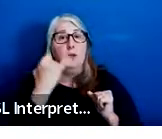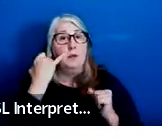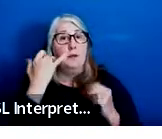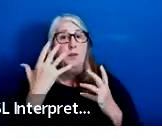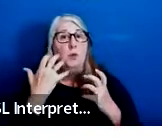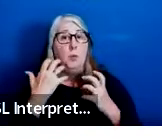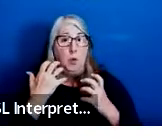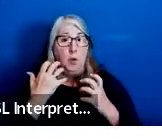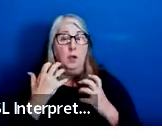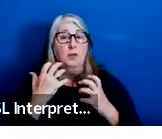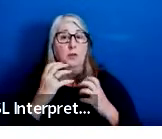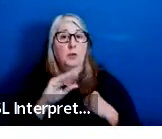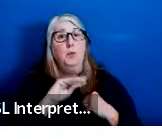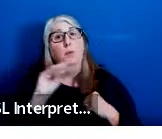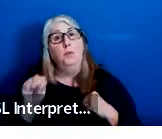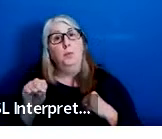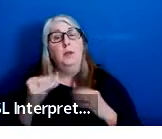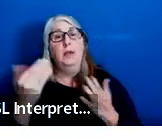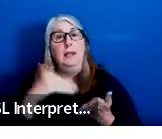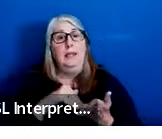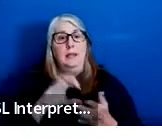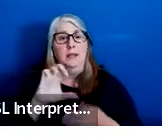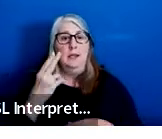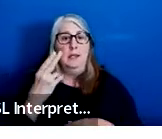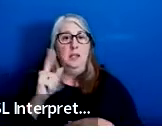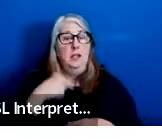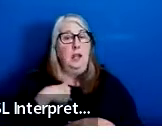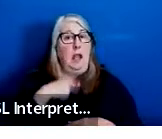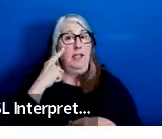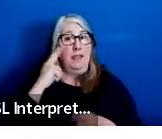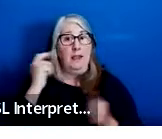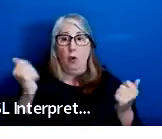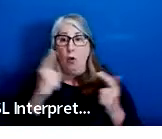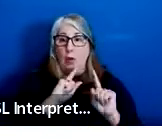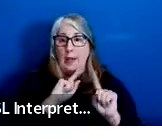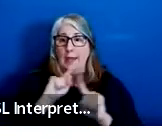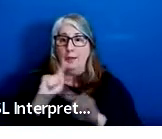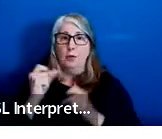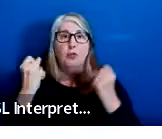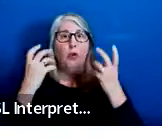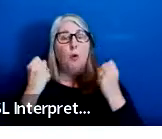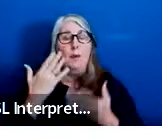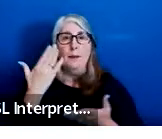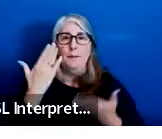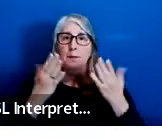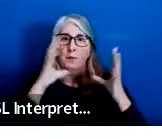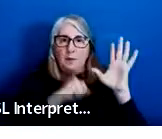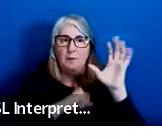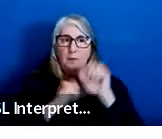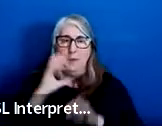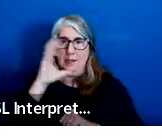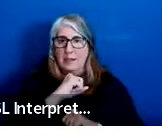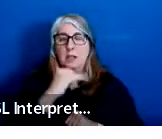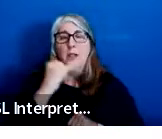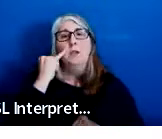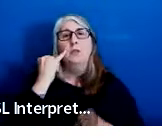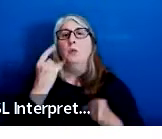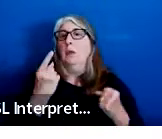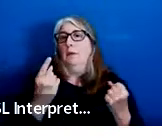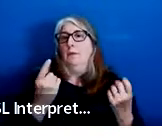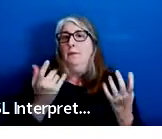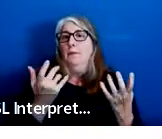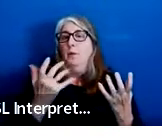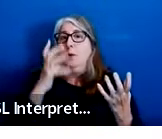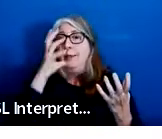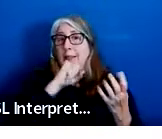it back in the chat again, I think we got them all, but there's so many that we may have missed some. So feel free, if we skipped you, I